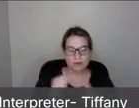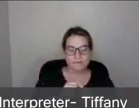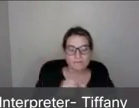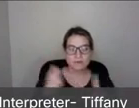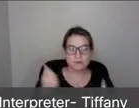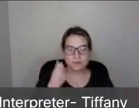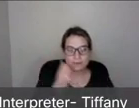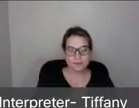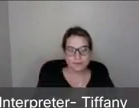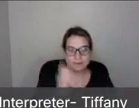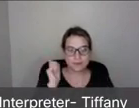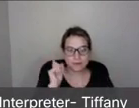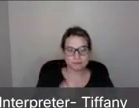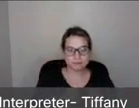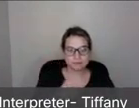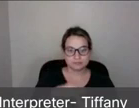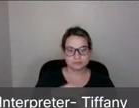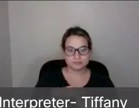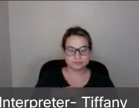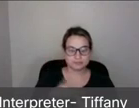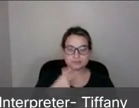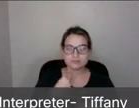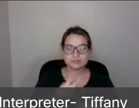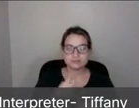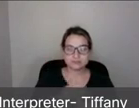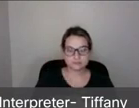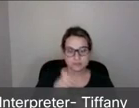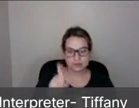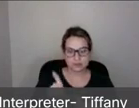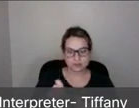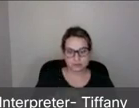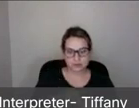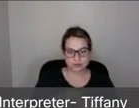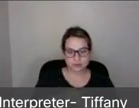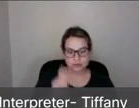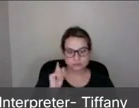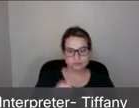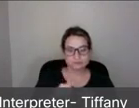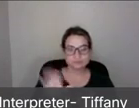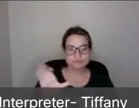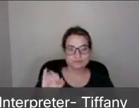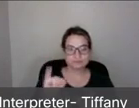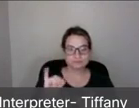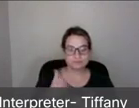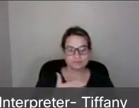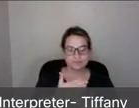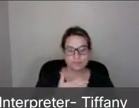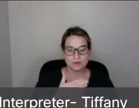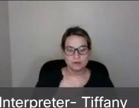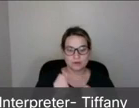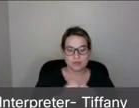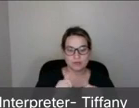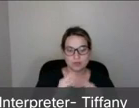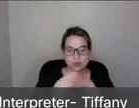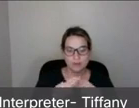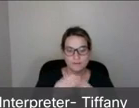strength. Moreover, revising district boundaries should splinter and dilute the community of interest shared among tribes and tribal